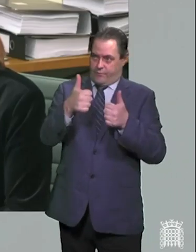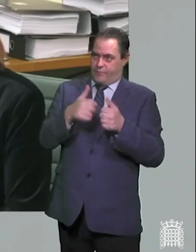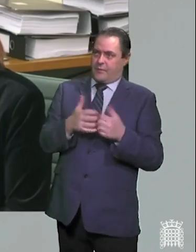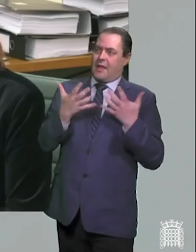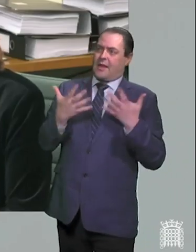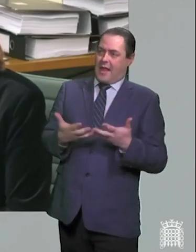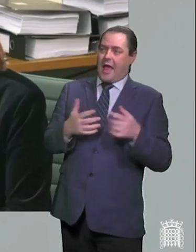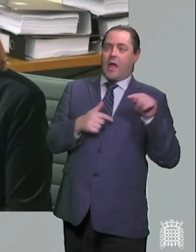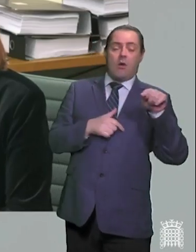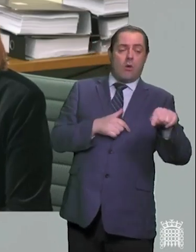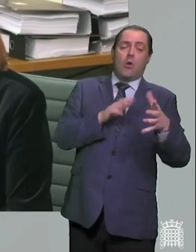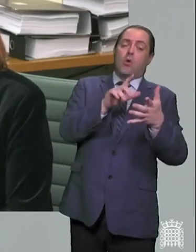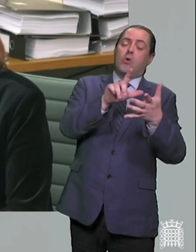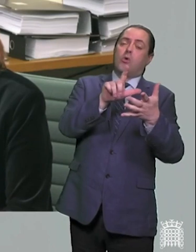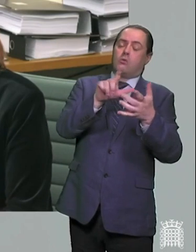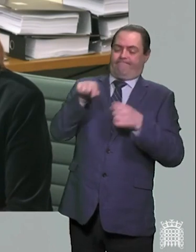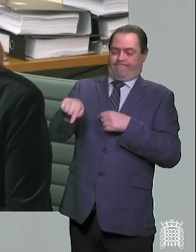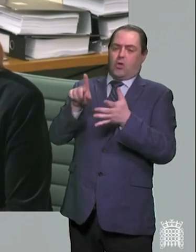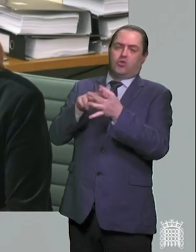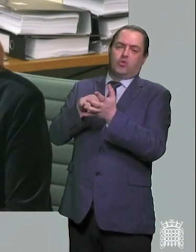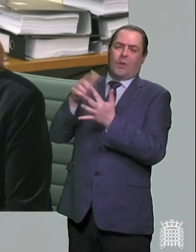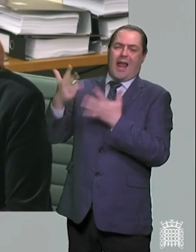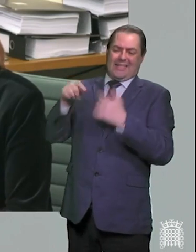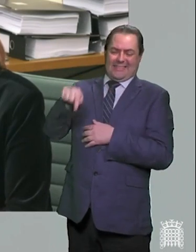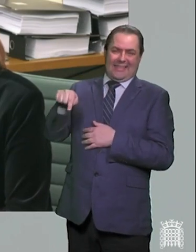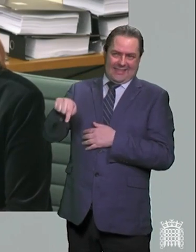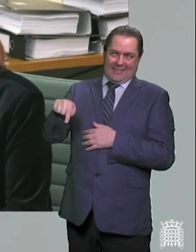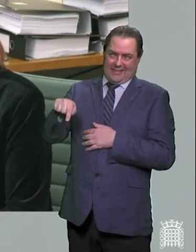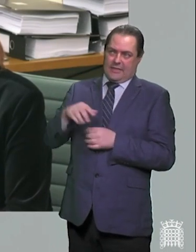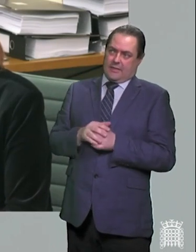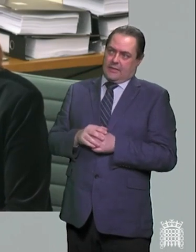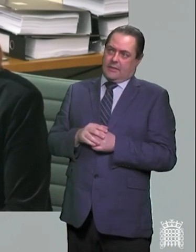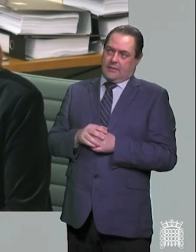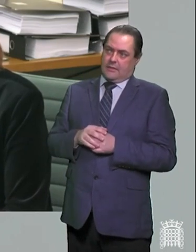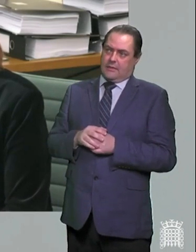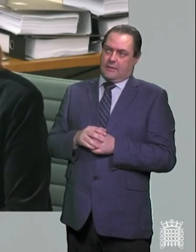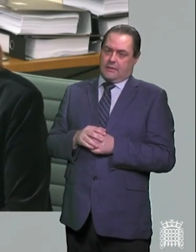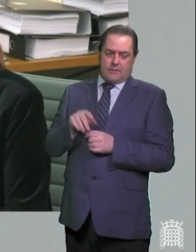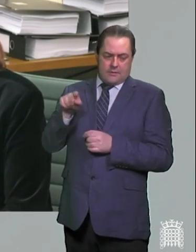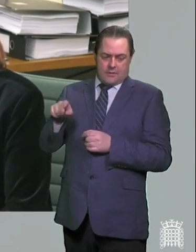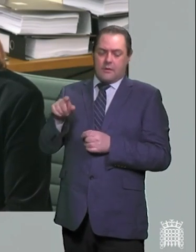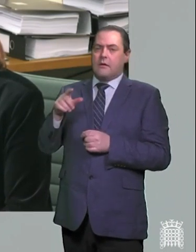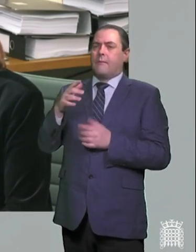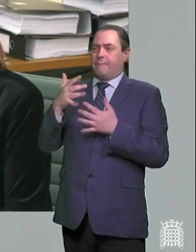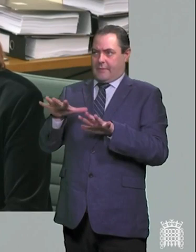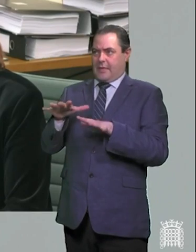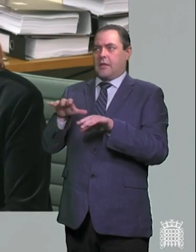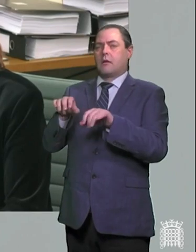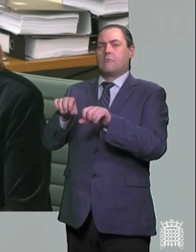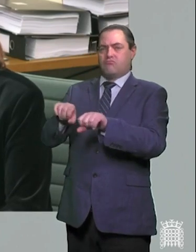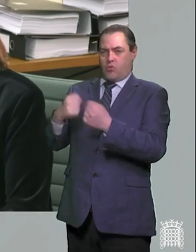to the gathering of the 19th of June 2020, where breaches of both the COVID rules and the guidance are an